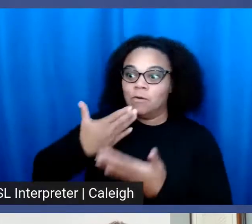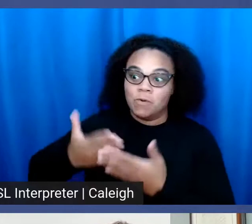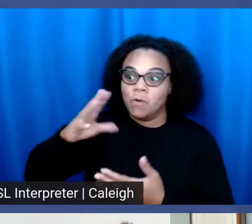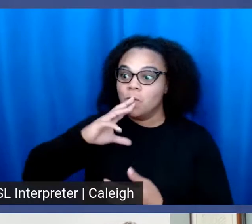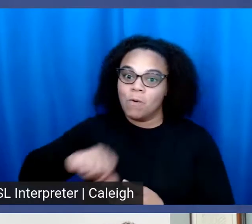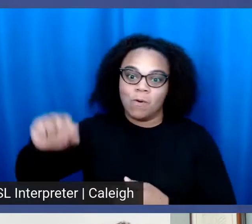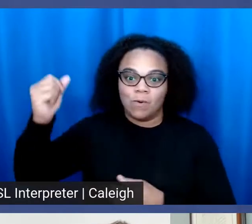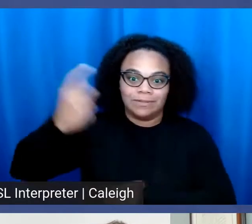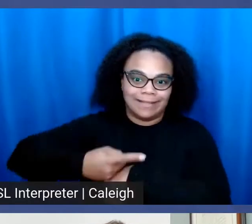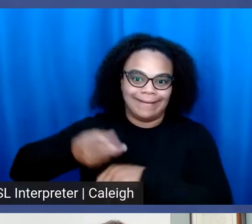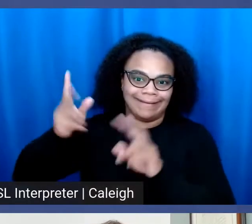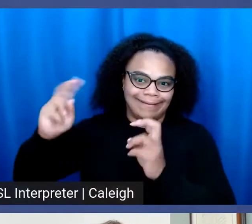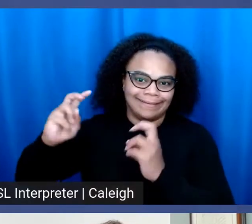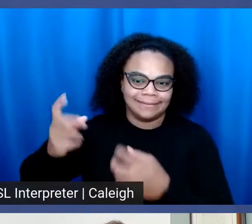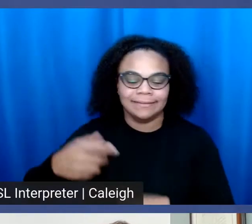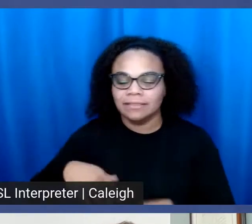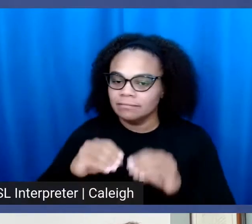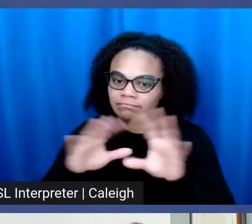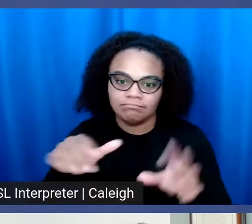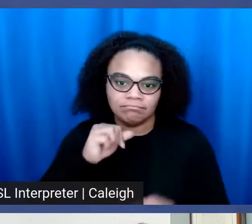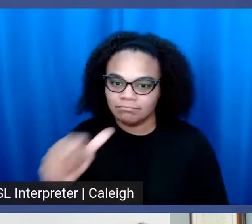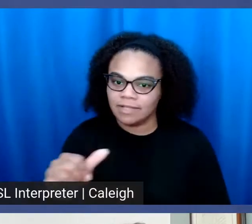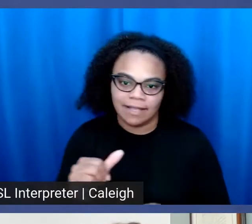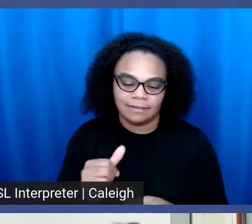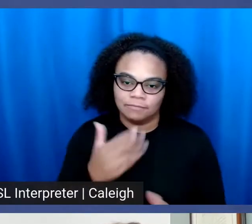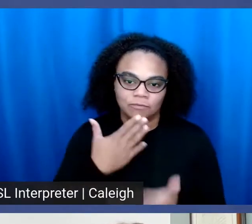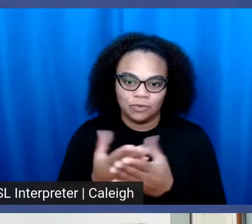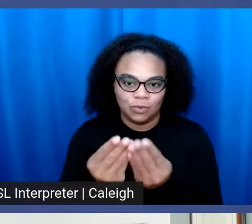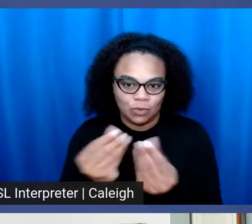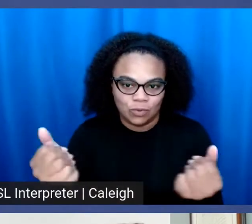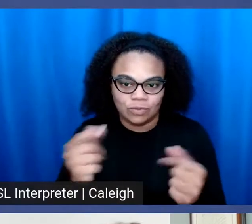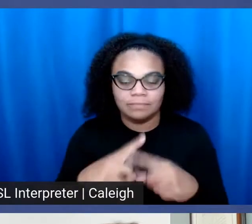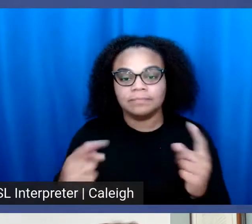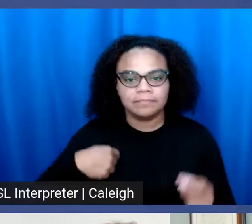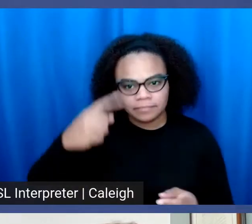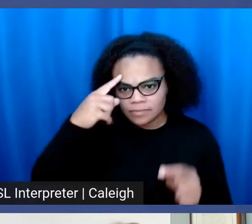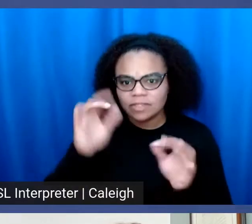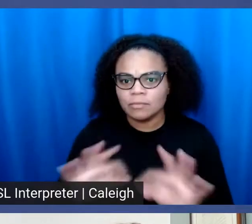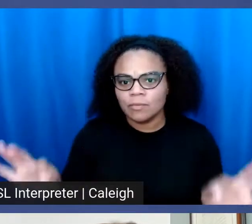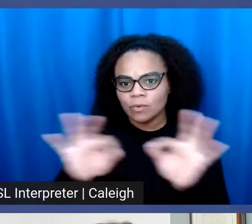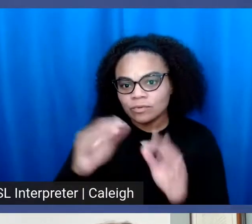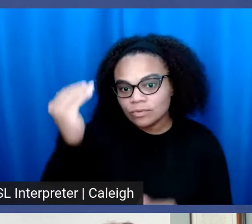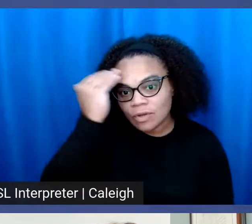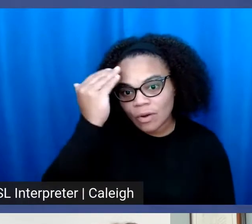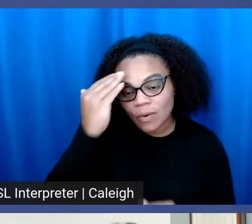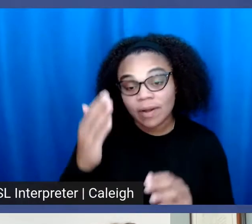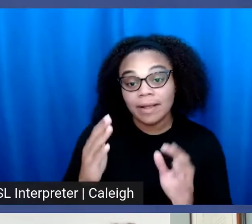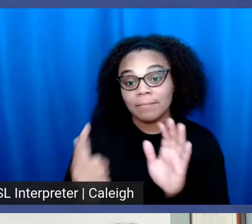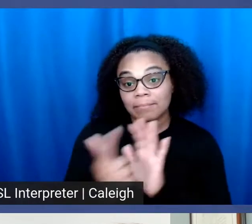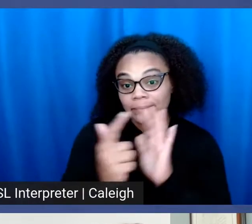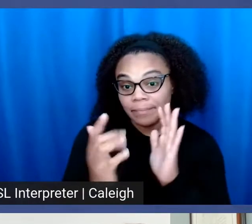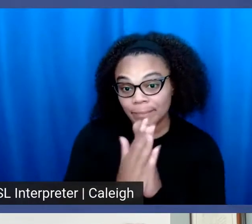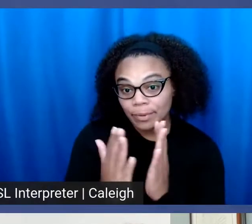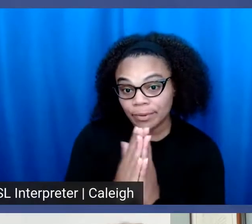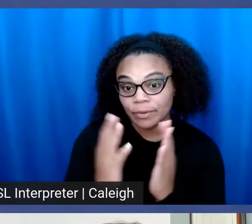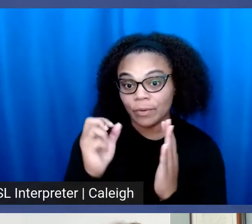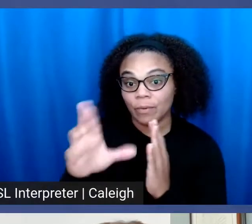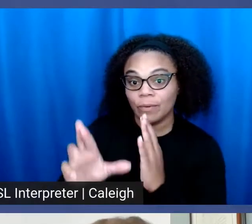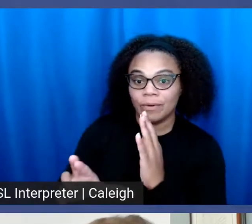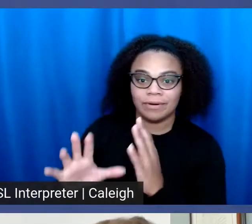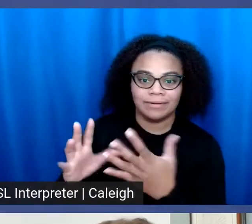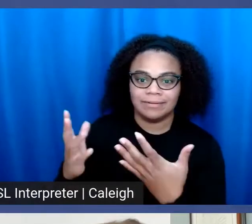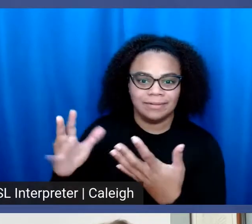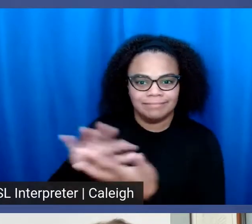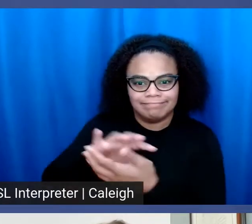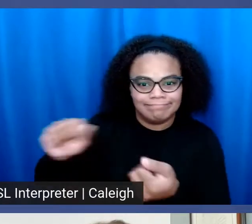But I think it's important to note, too, that book banning and attacks on access to information, it's an old